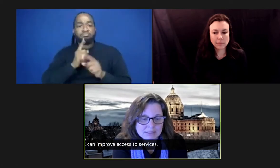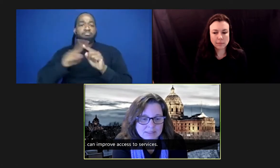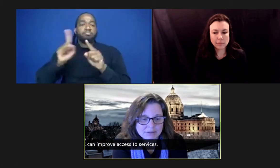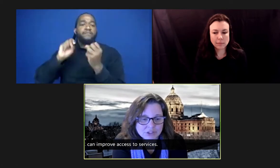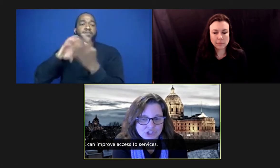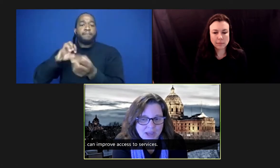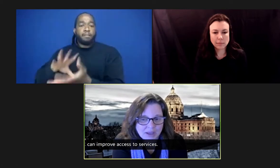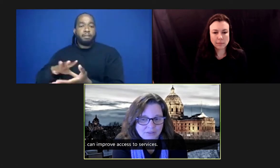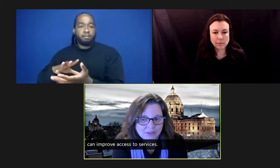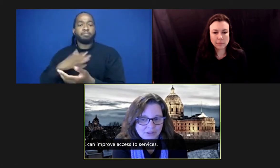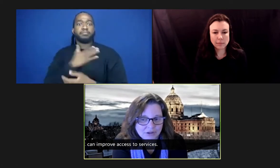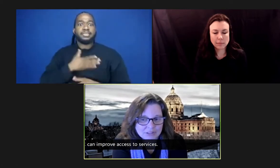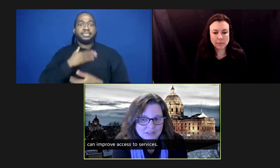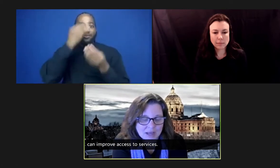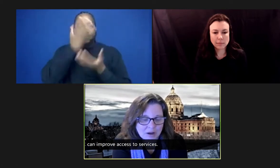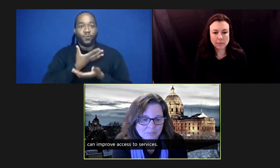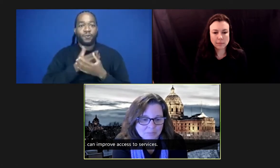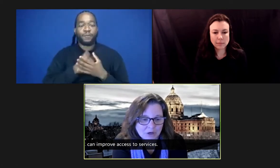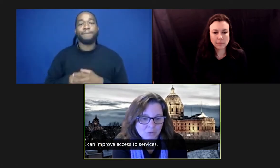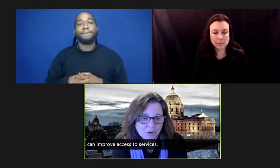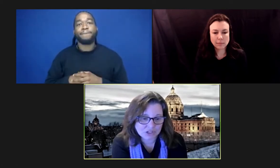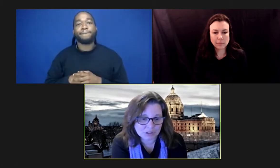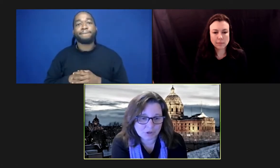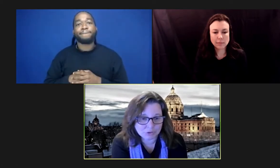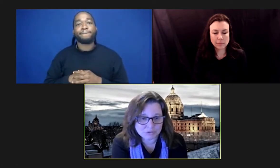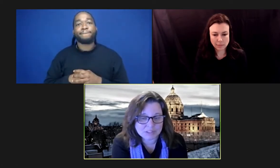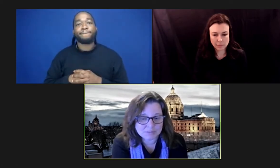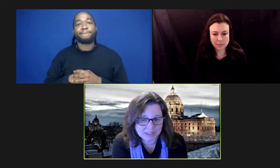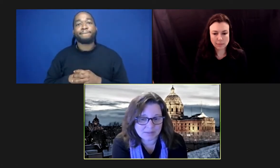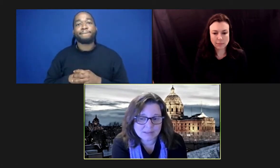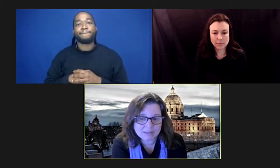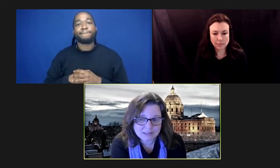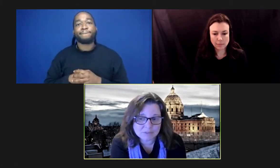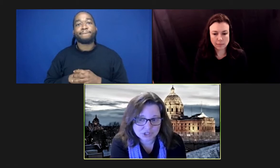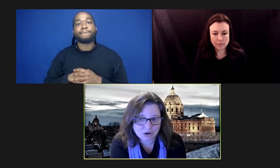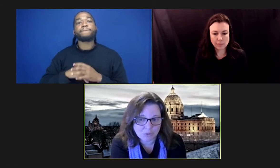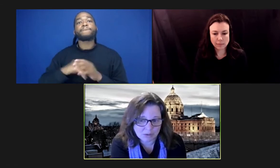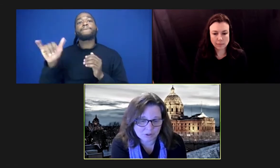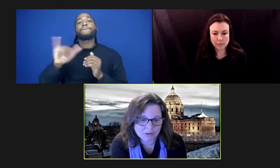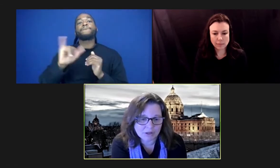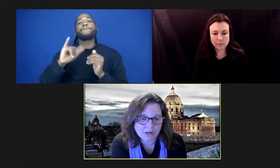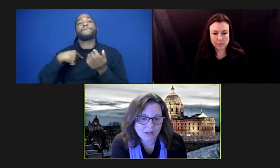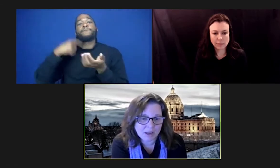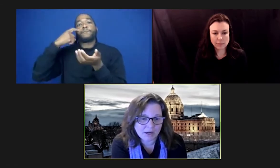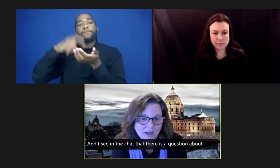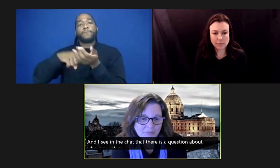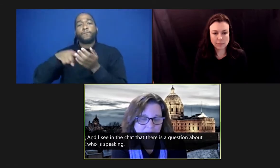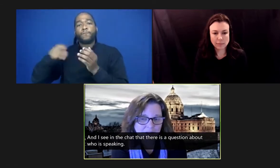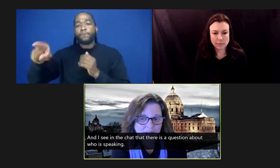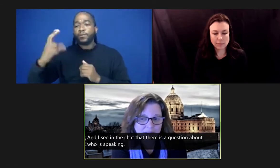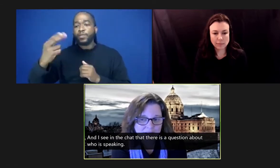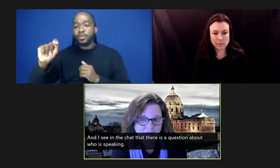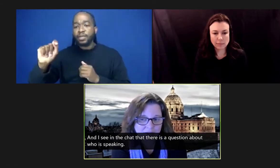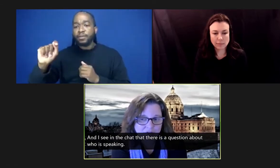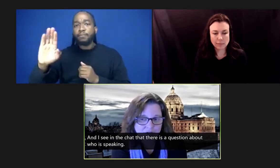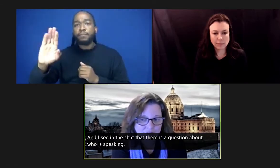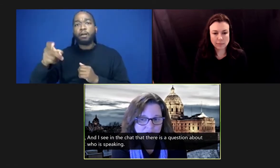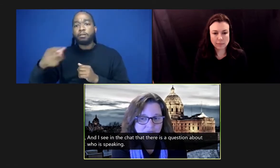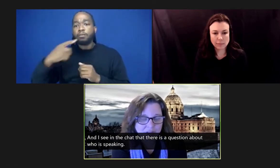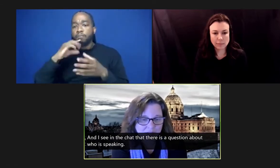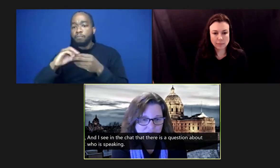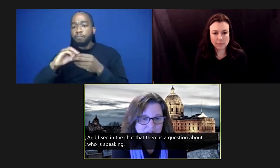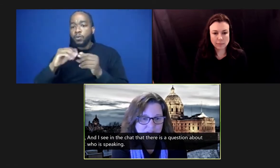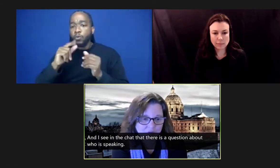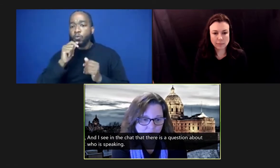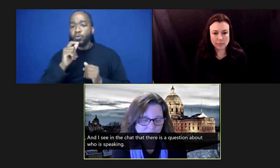And I see in the chat that there's a question about who's speaking. This is Michelle Weber, and I'm the Executive Director